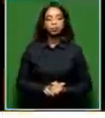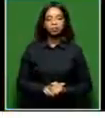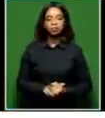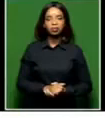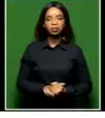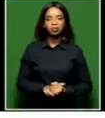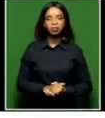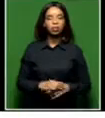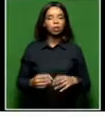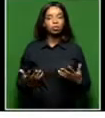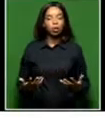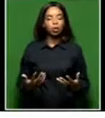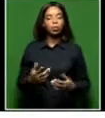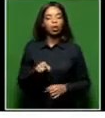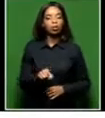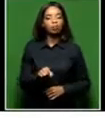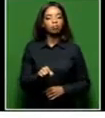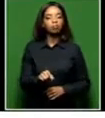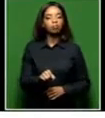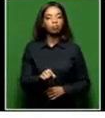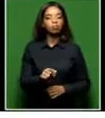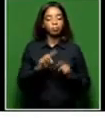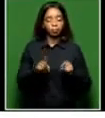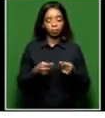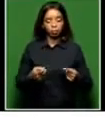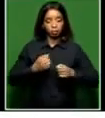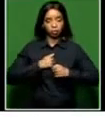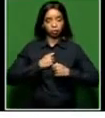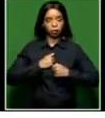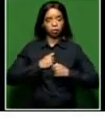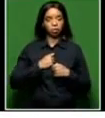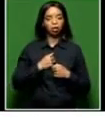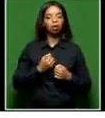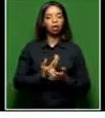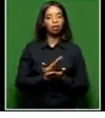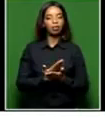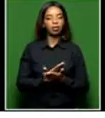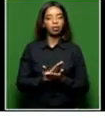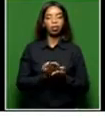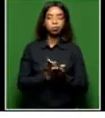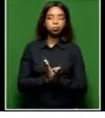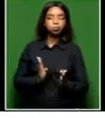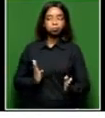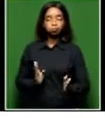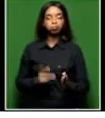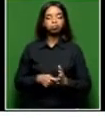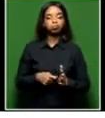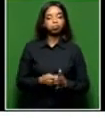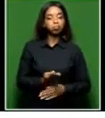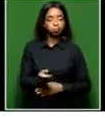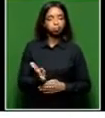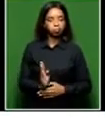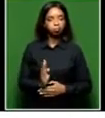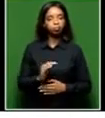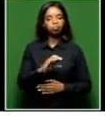So technically, the release is available on digital stores, first of all,